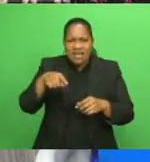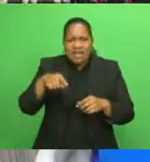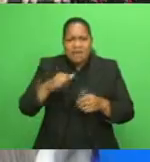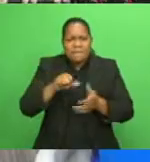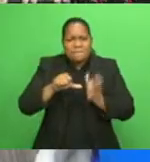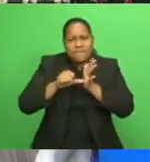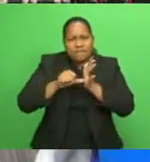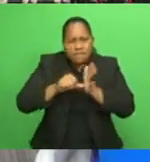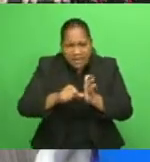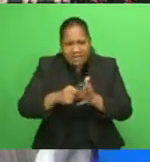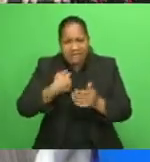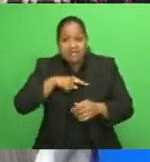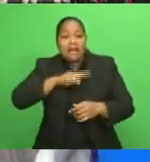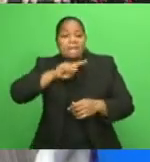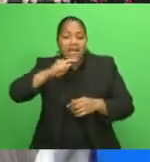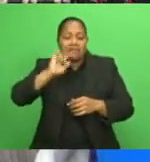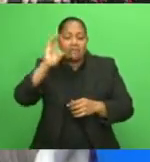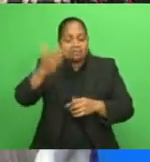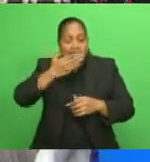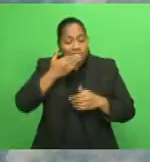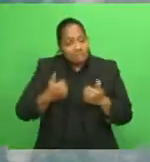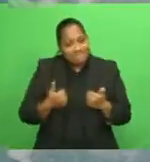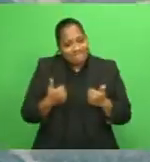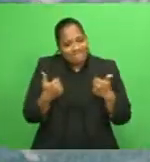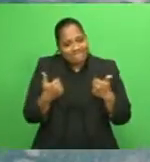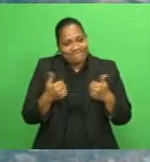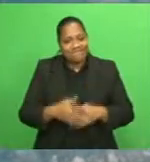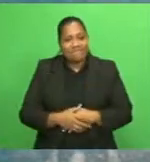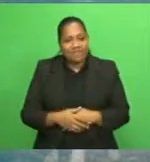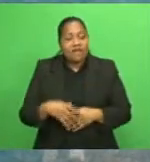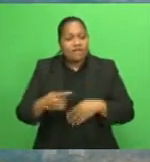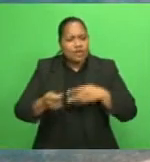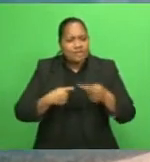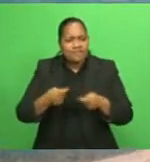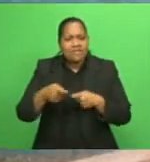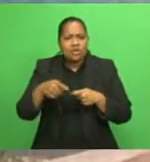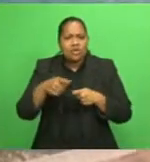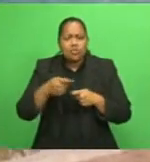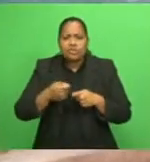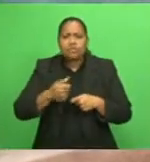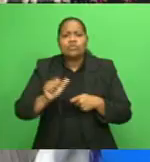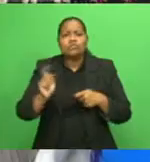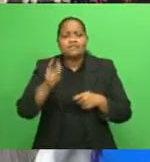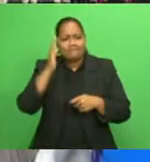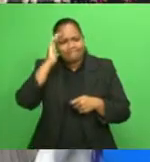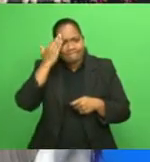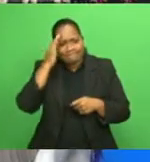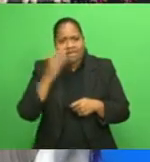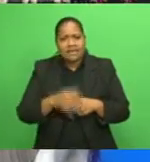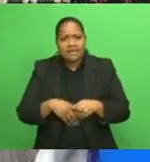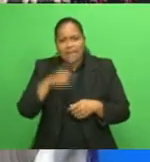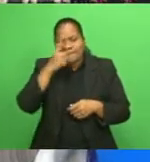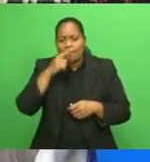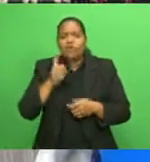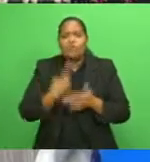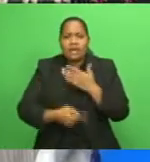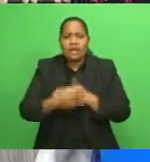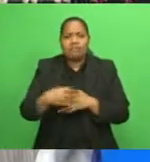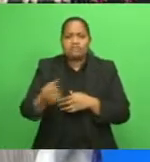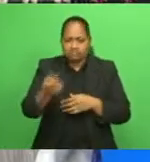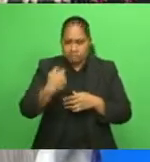rewarding. We purchase the spawn from Lenga, and for marketing we use Facebook. Customers just place orders and we deliver to